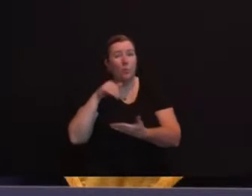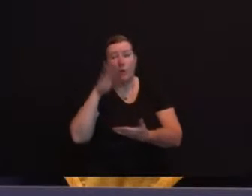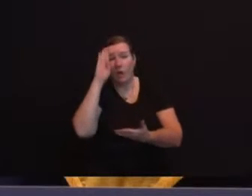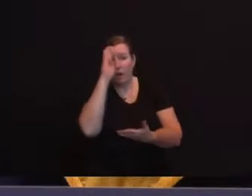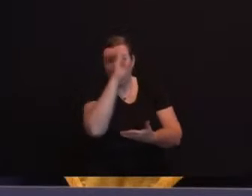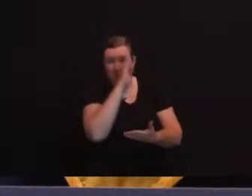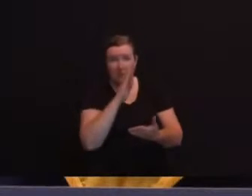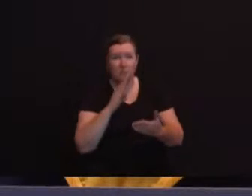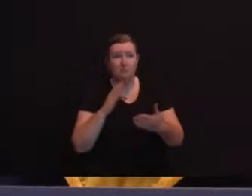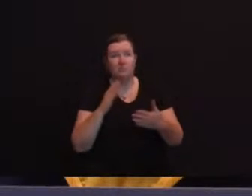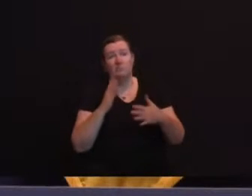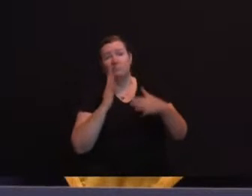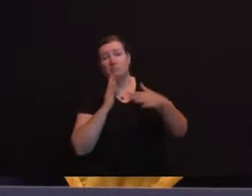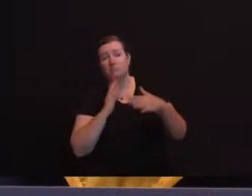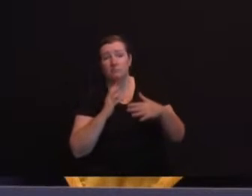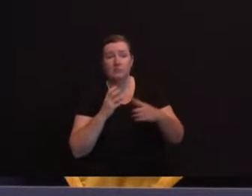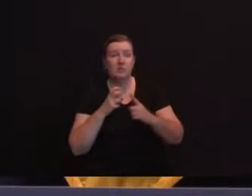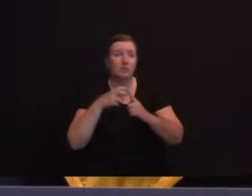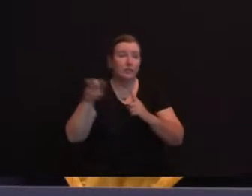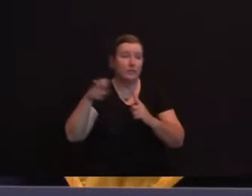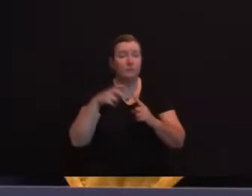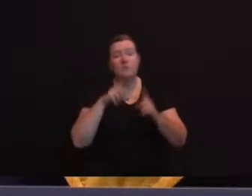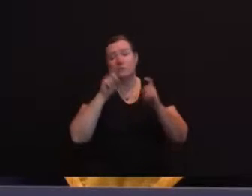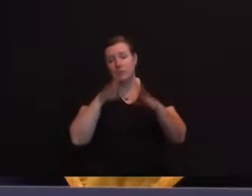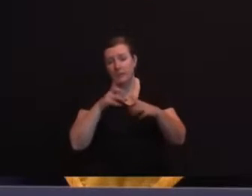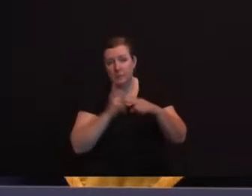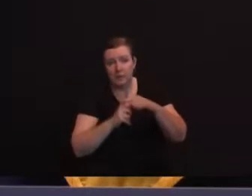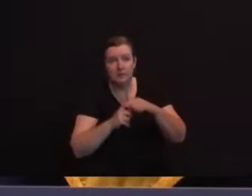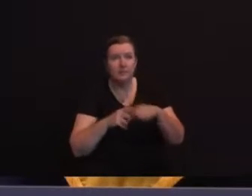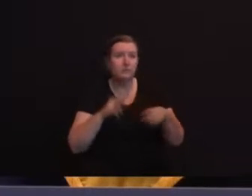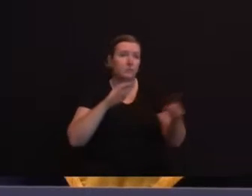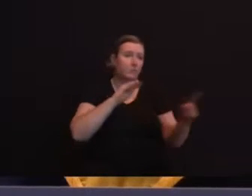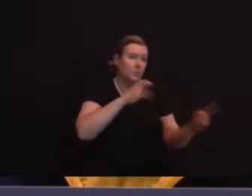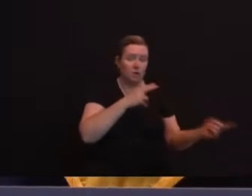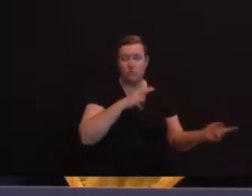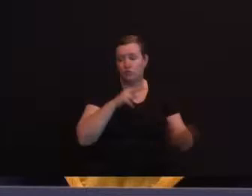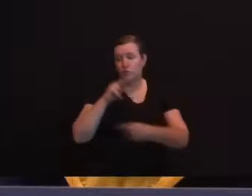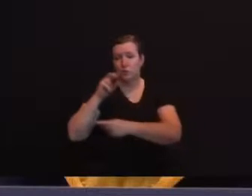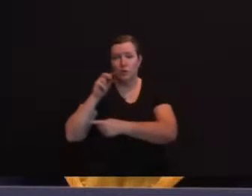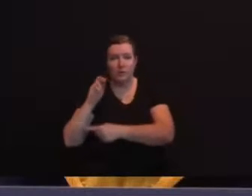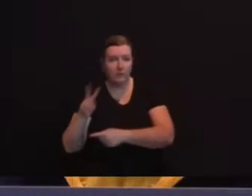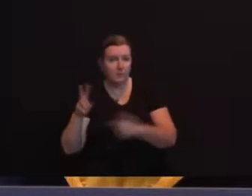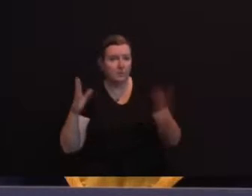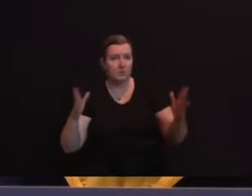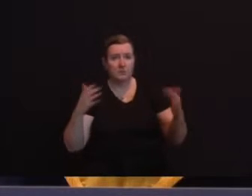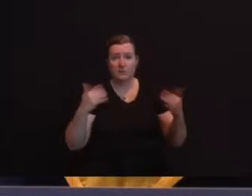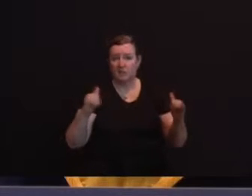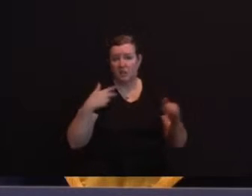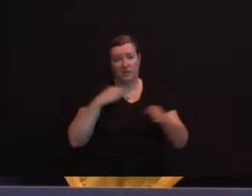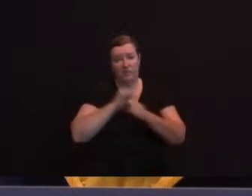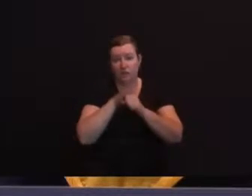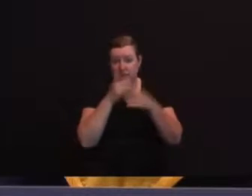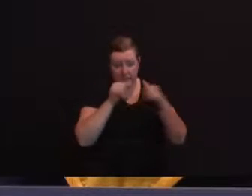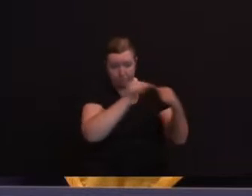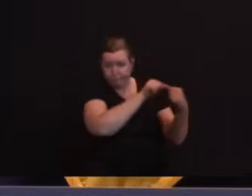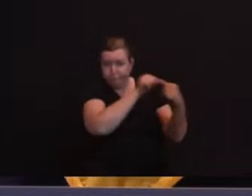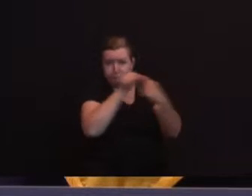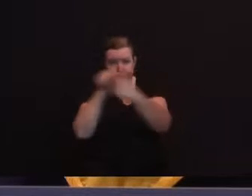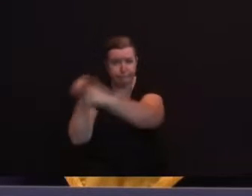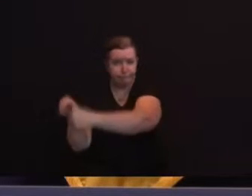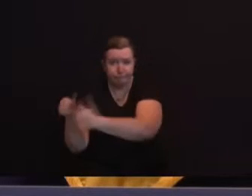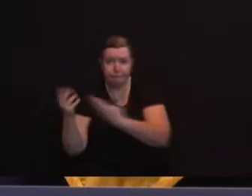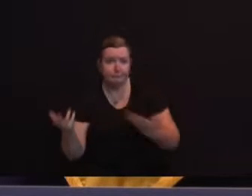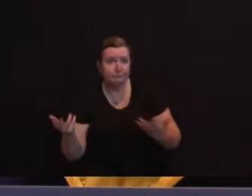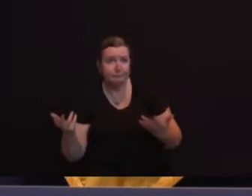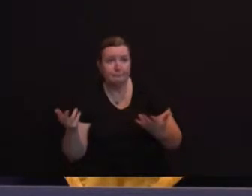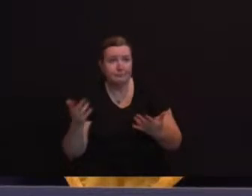tested positive for COVID, whether it was March or November, you've got COVID and you're sick enough to be in the hospital. I don't think there's any more